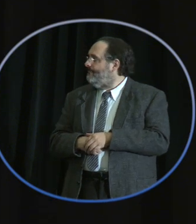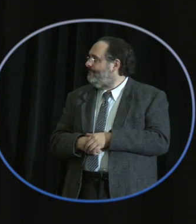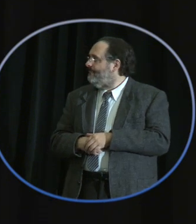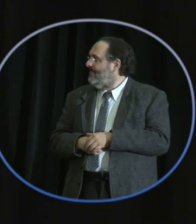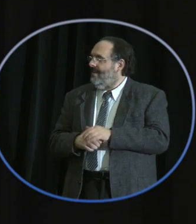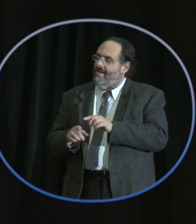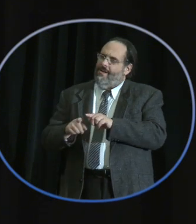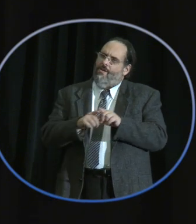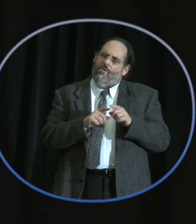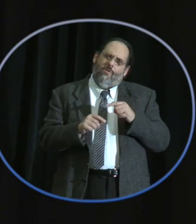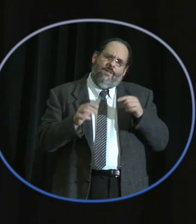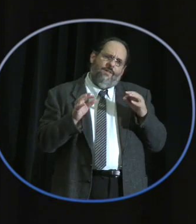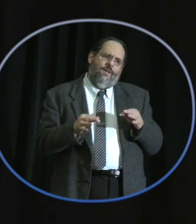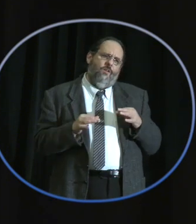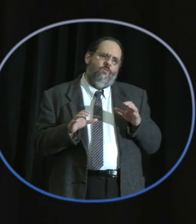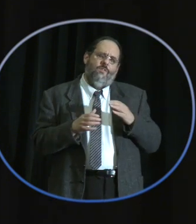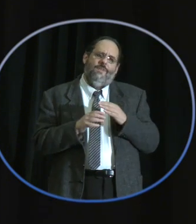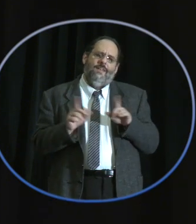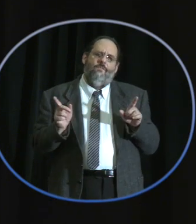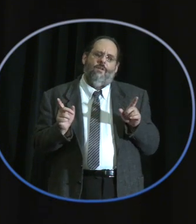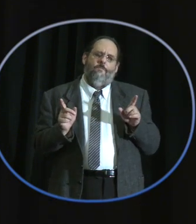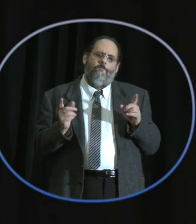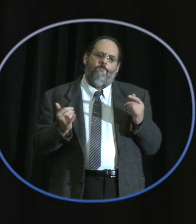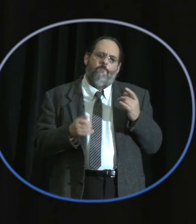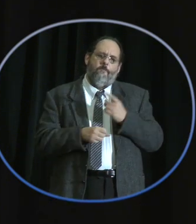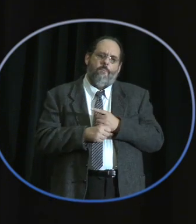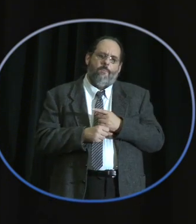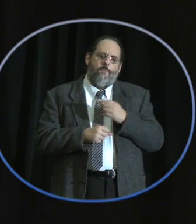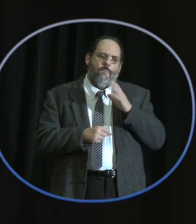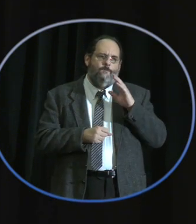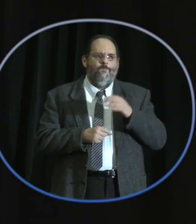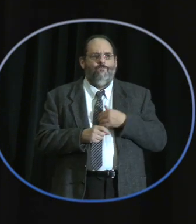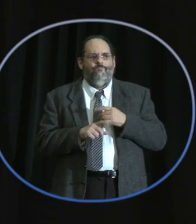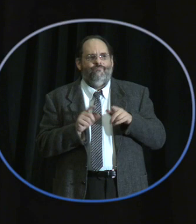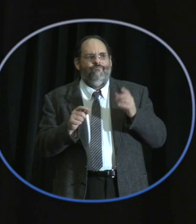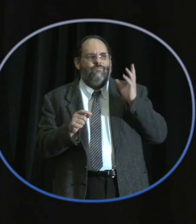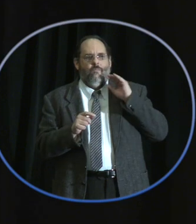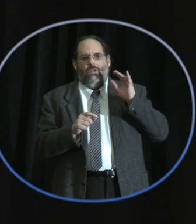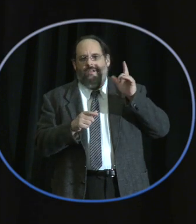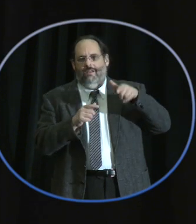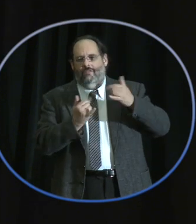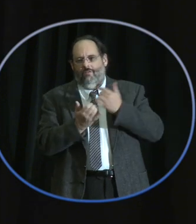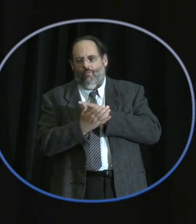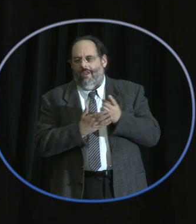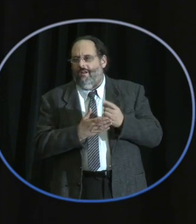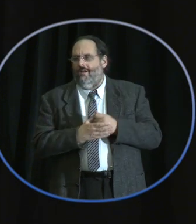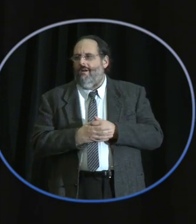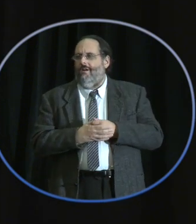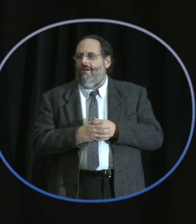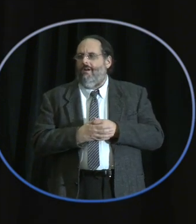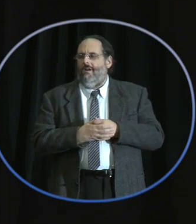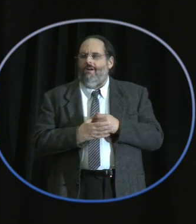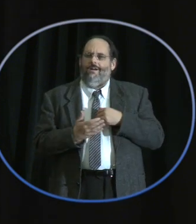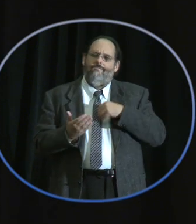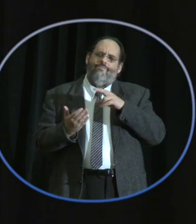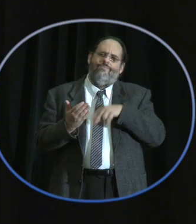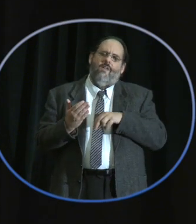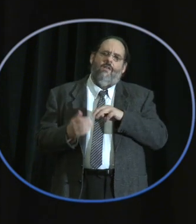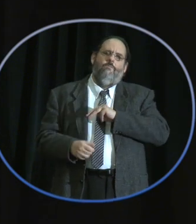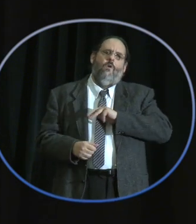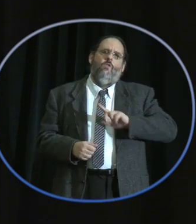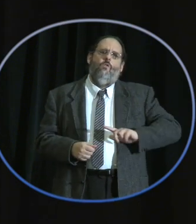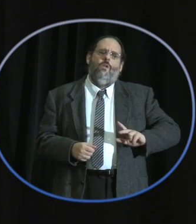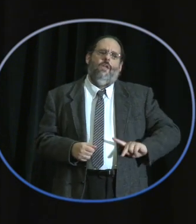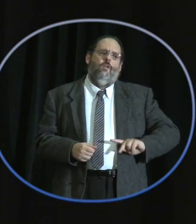We also decided that we would do something a little different, and you're going to have this experience later in the week. I read Martin Luther